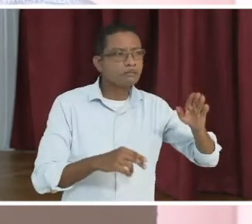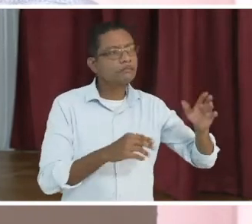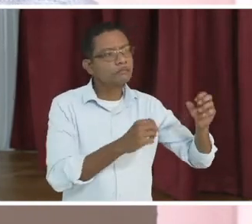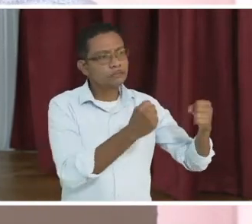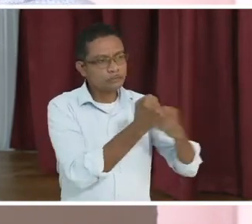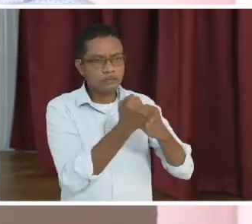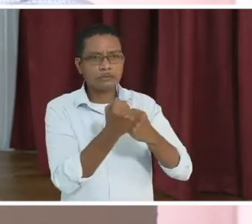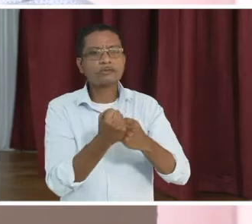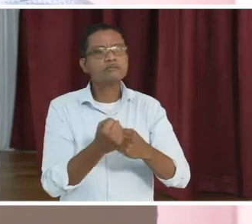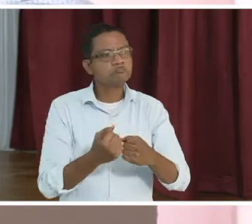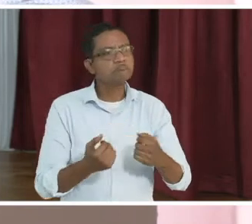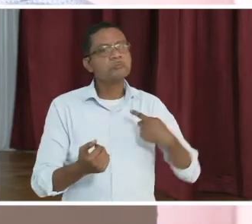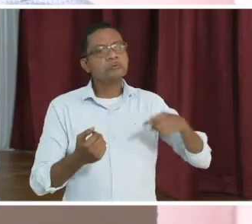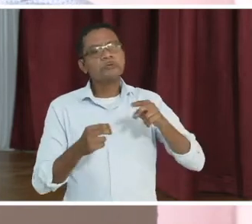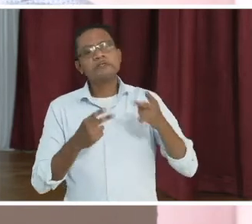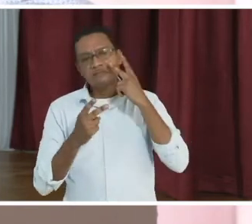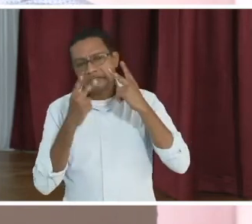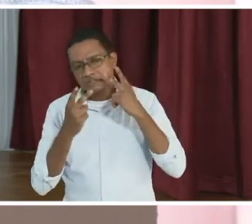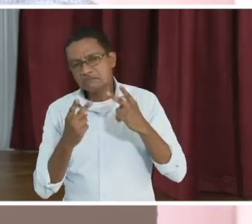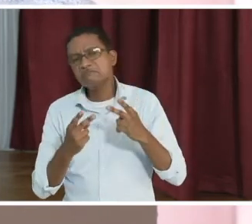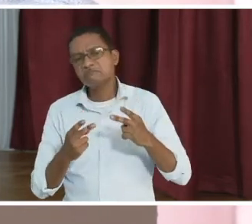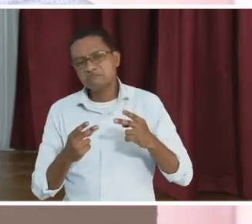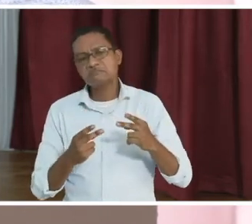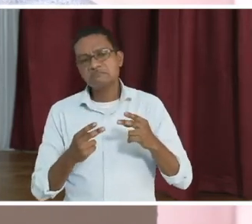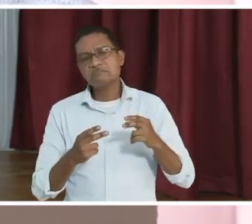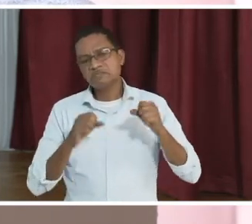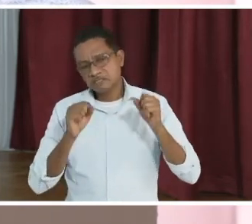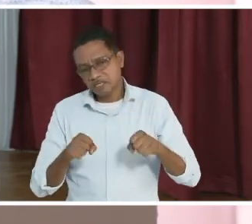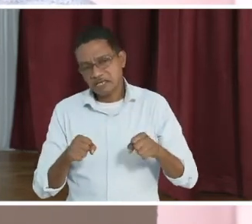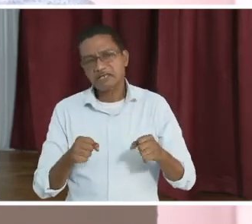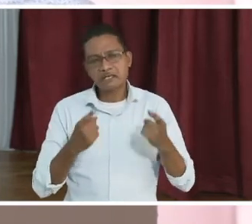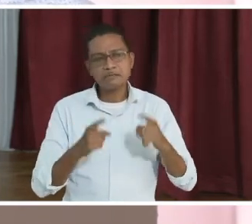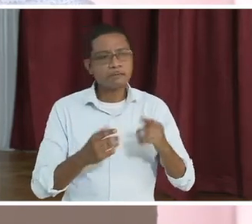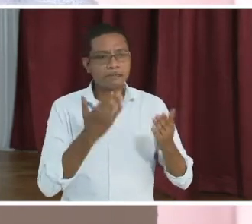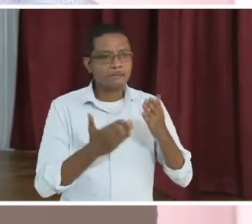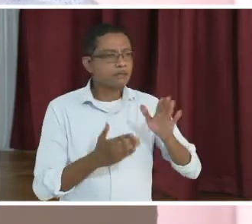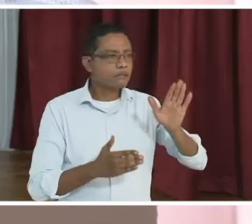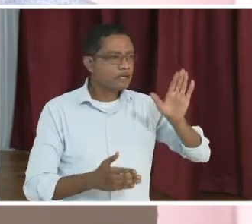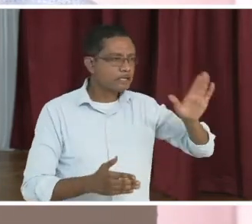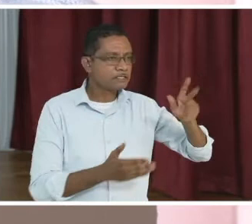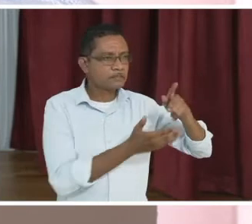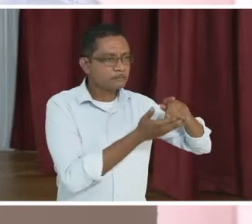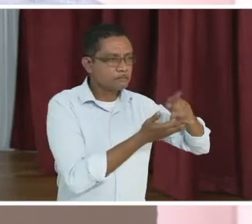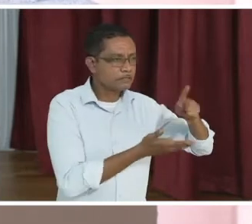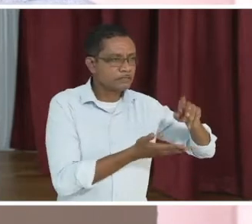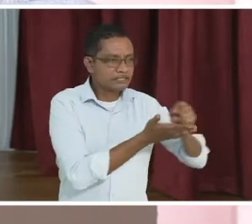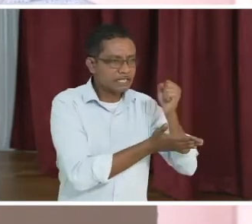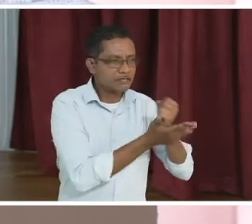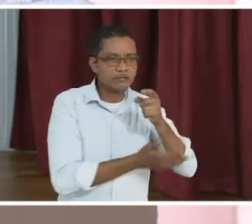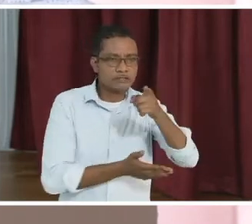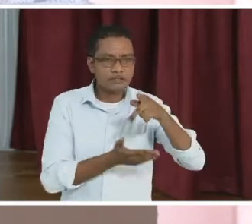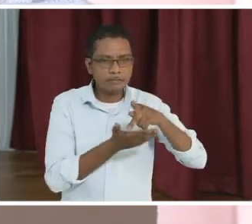income must not exceed $25,000 monthly, which is a major HGC criteria. This information, of course, is on